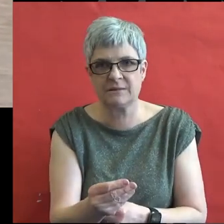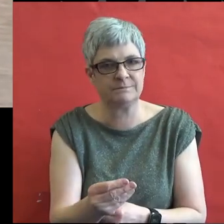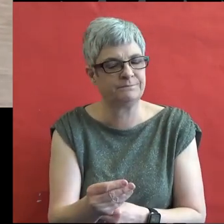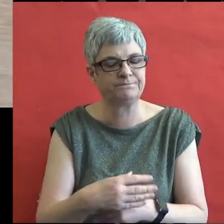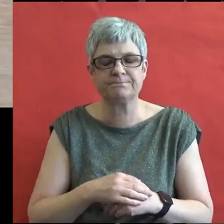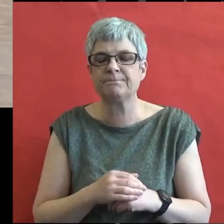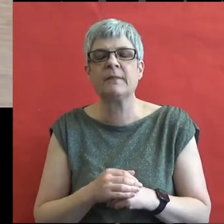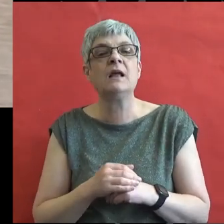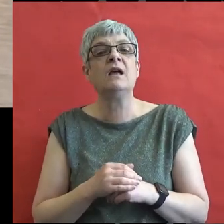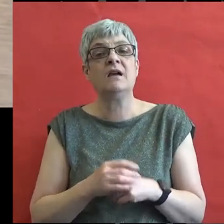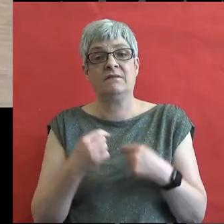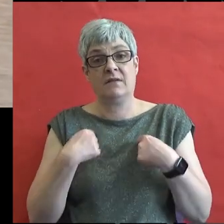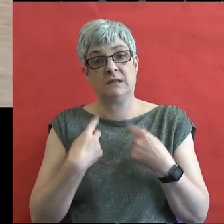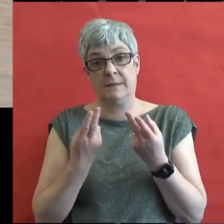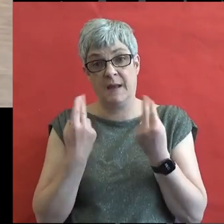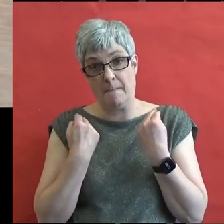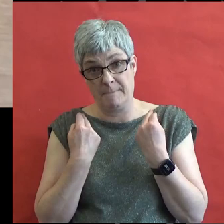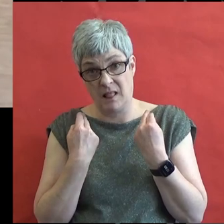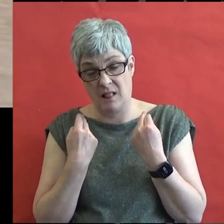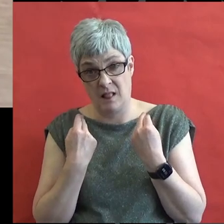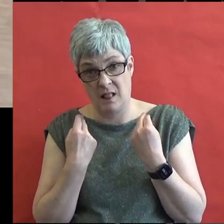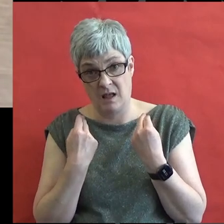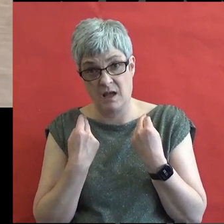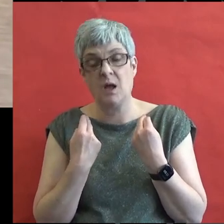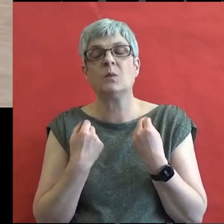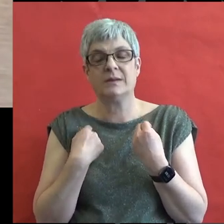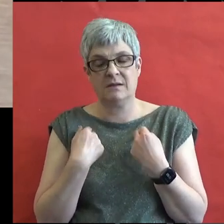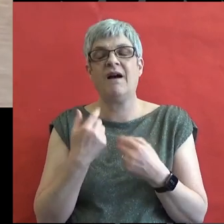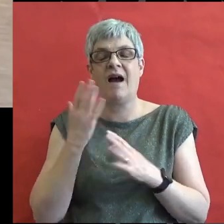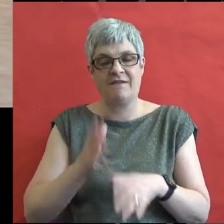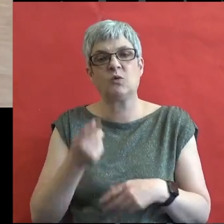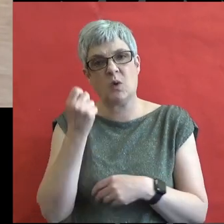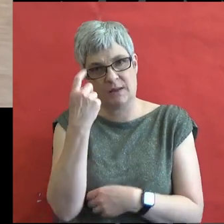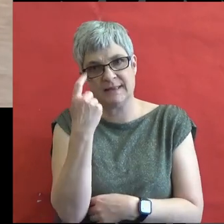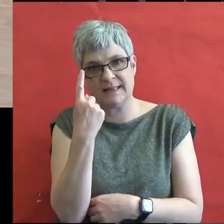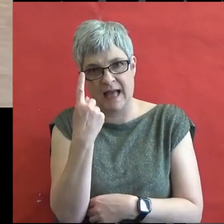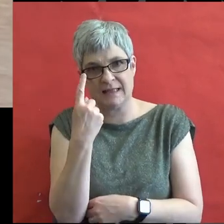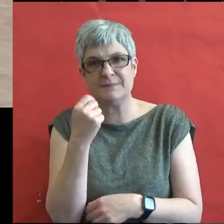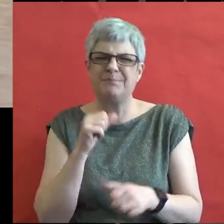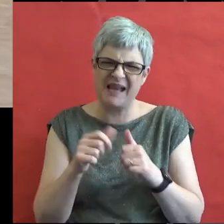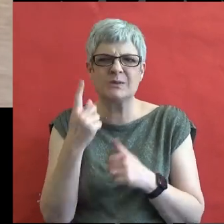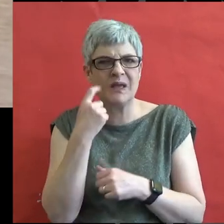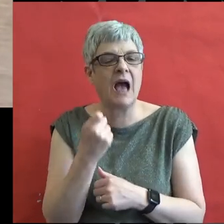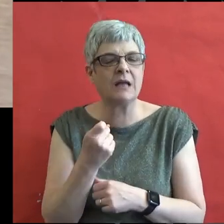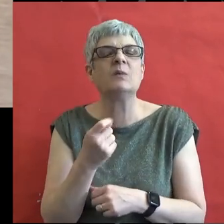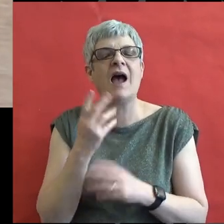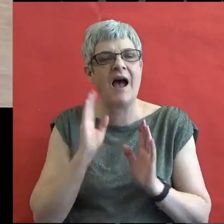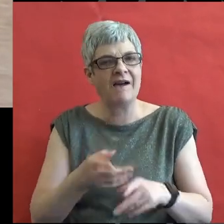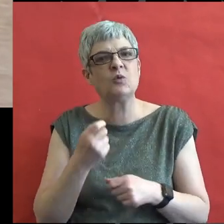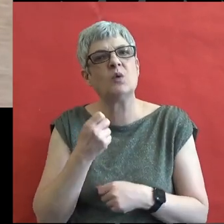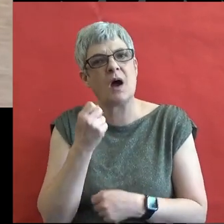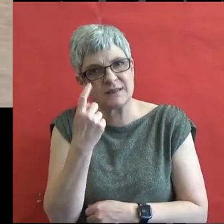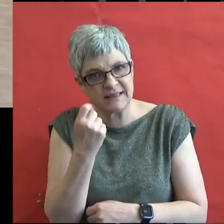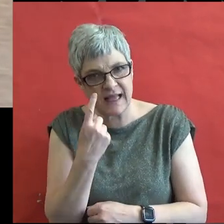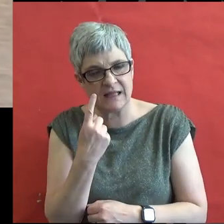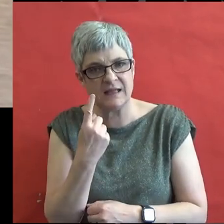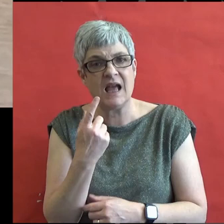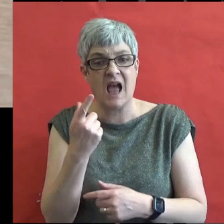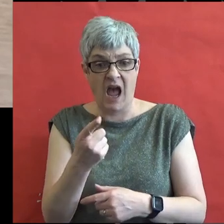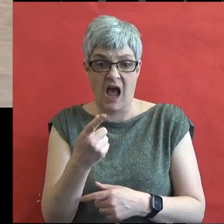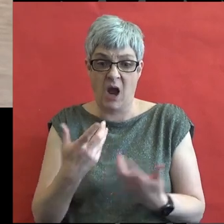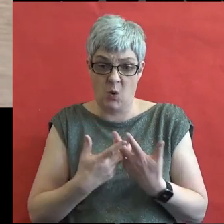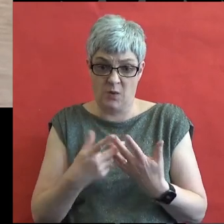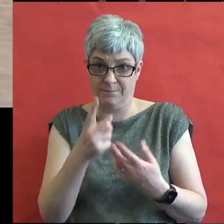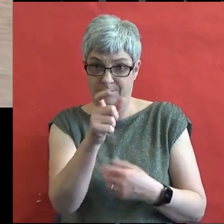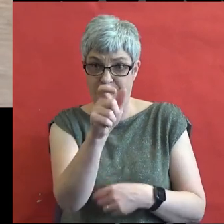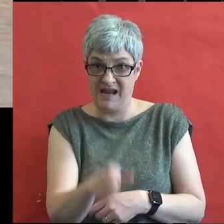For us to be humble, we need to understand as best we can how another person is feeling.